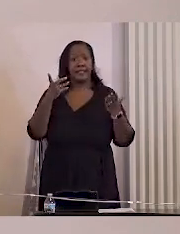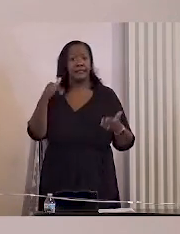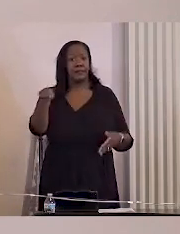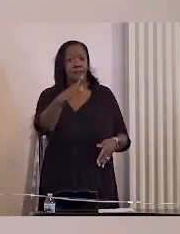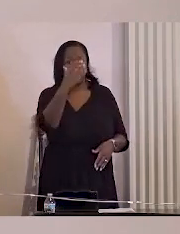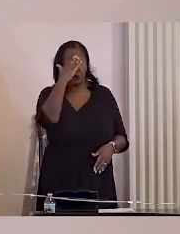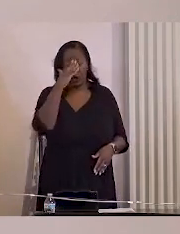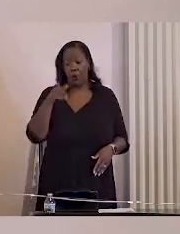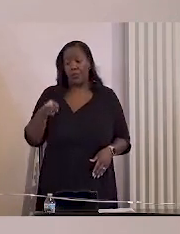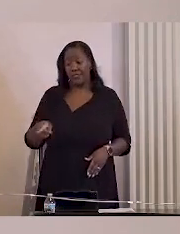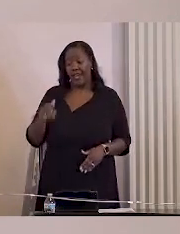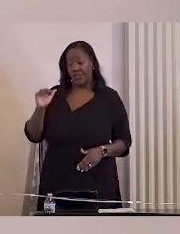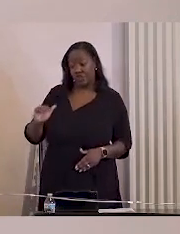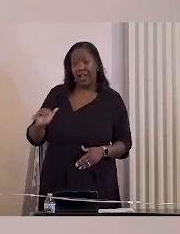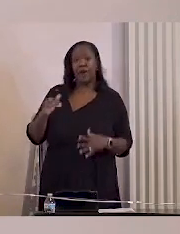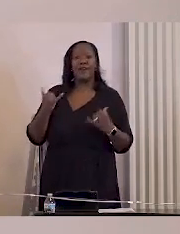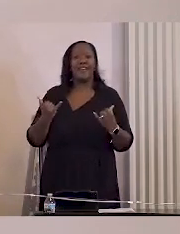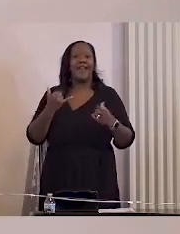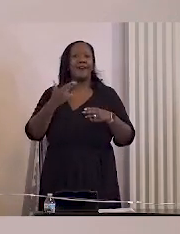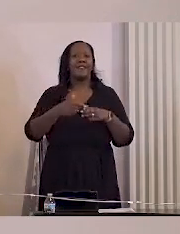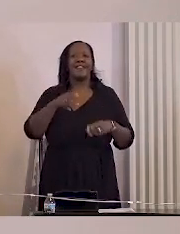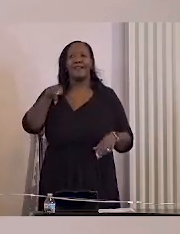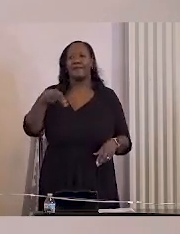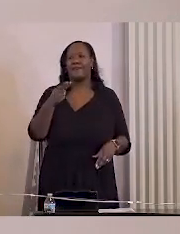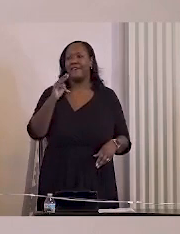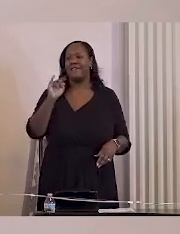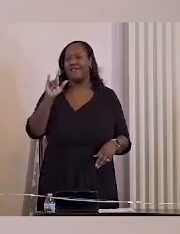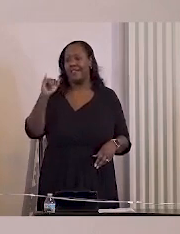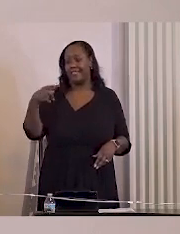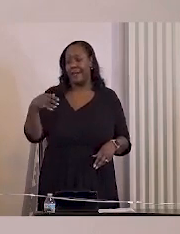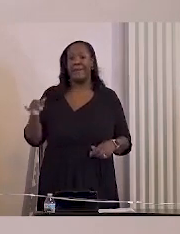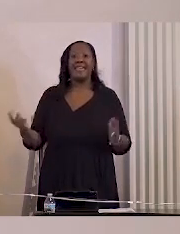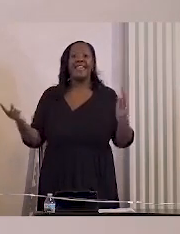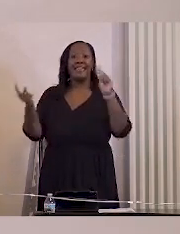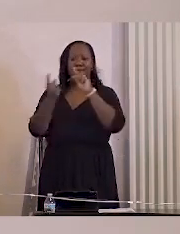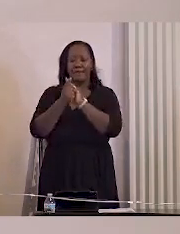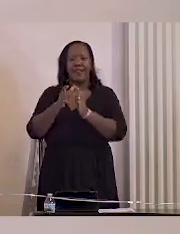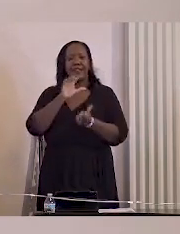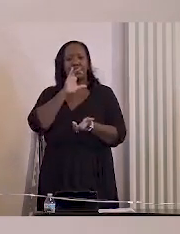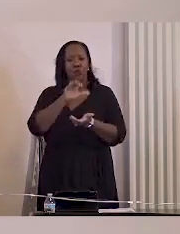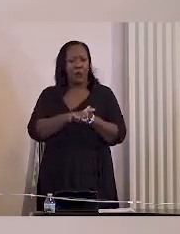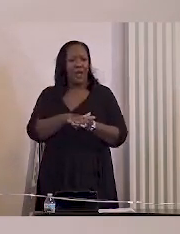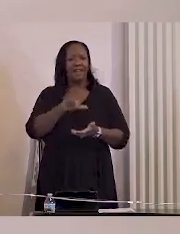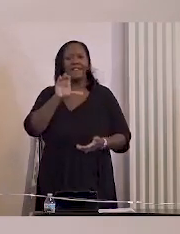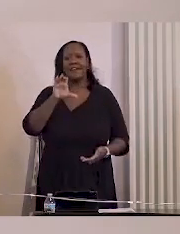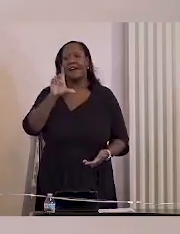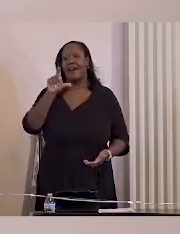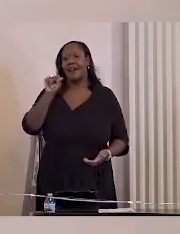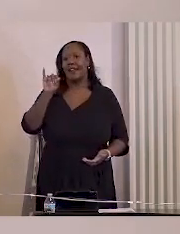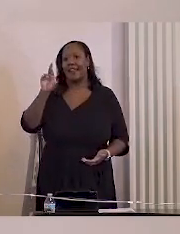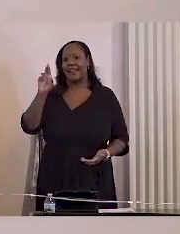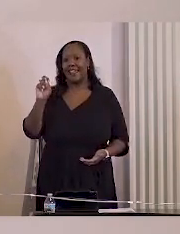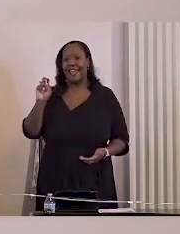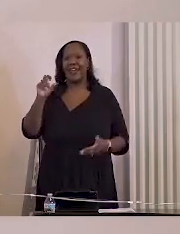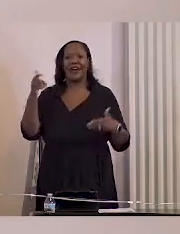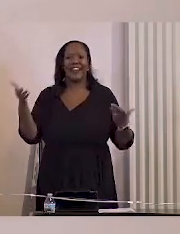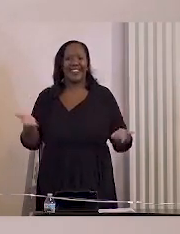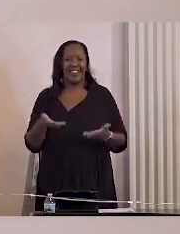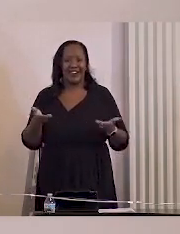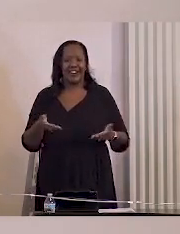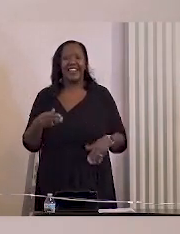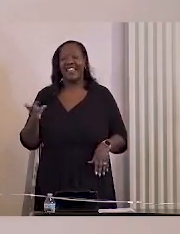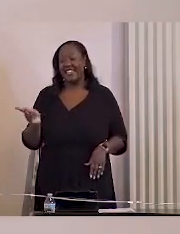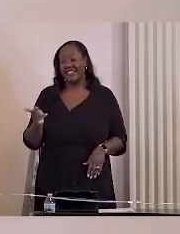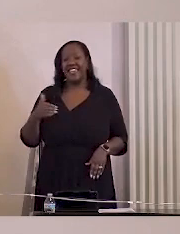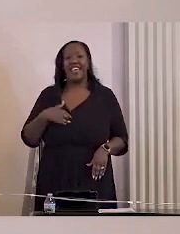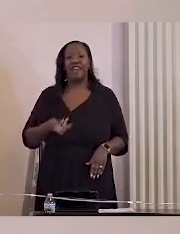that child was Philip, who as a young adult met his wife, Claire Knoll, at All Souls. With their two